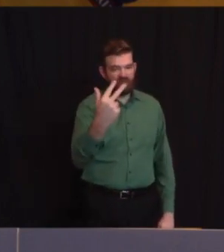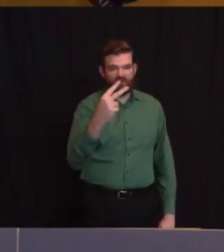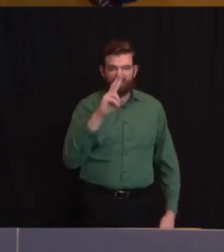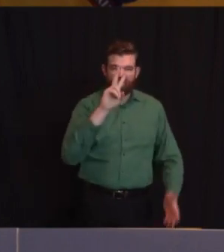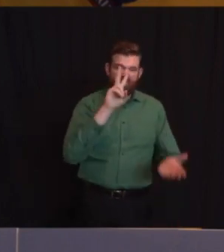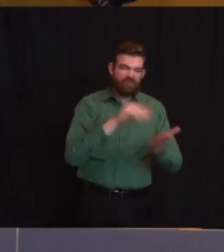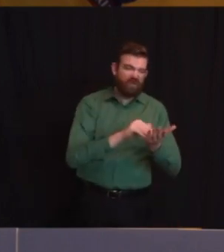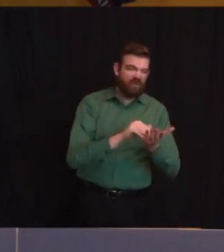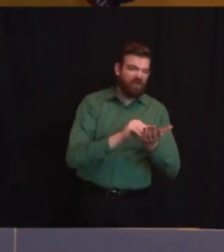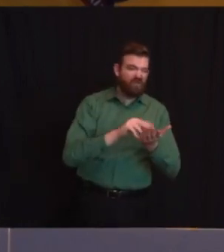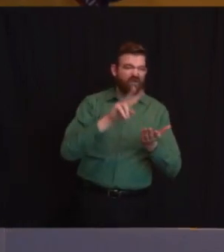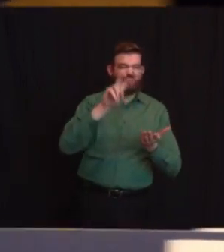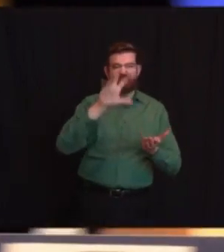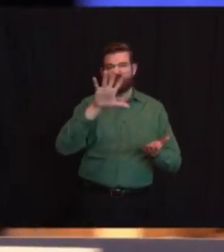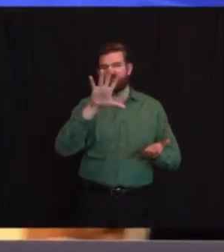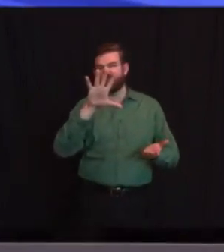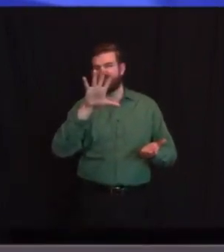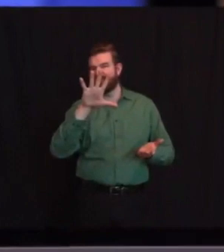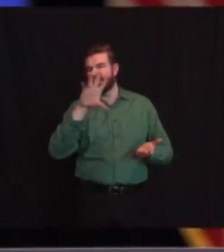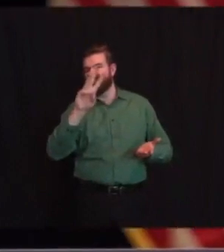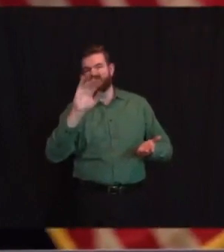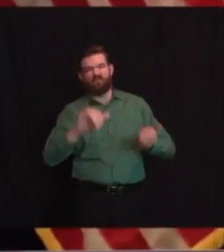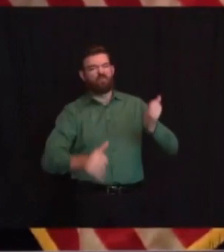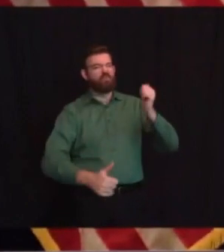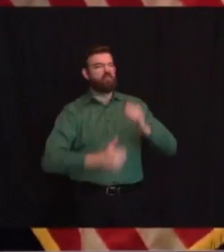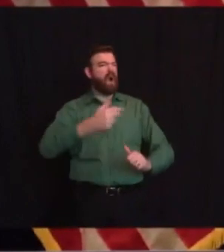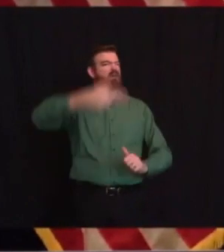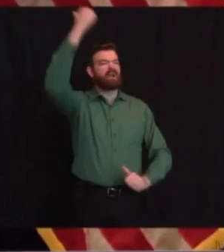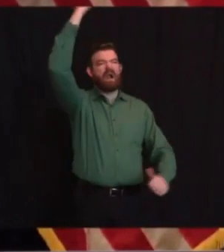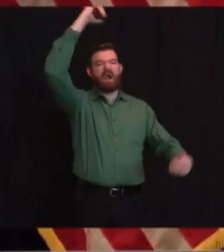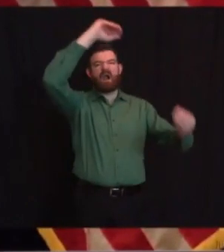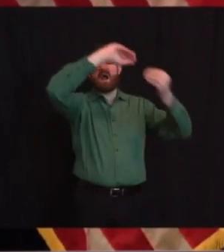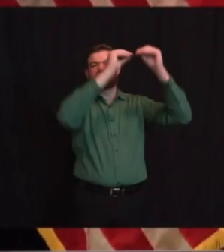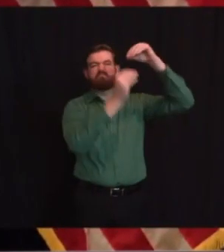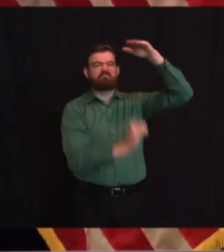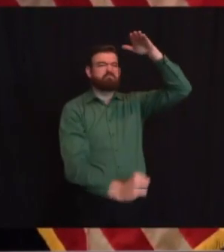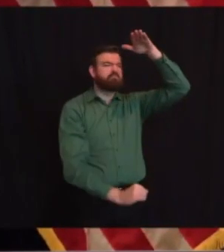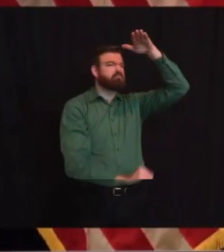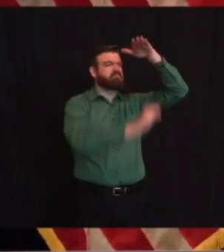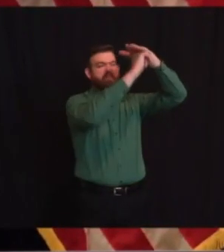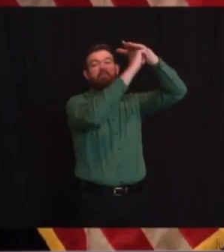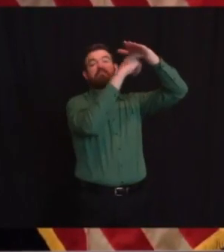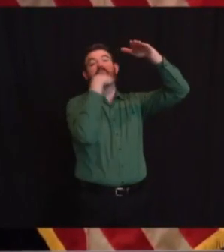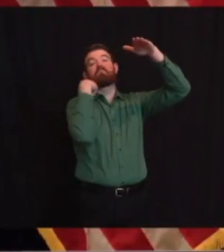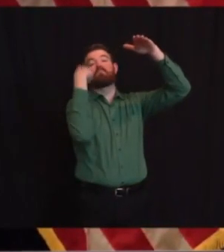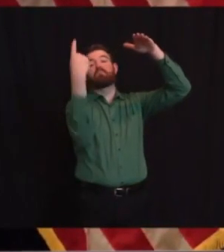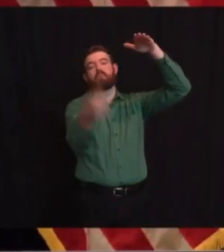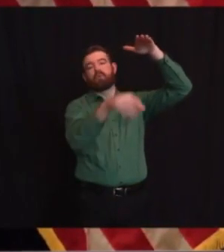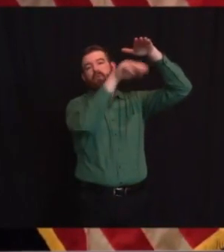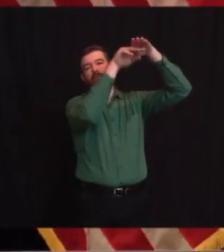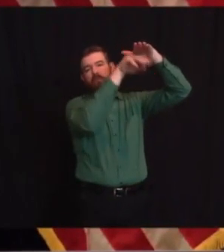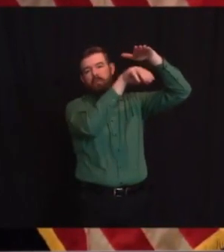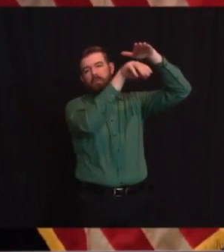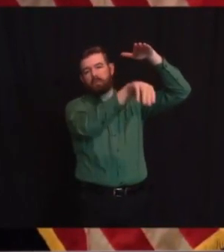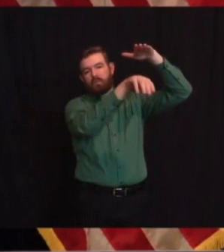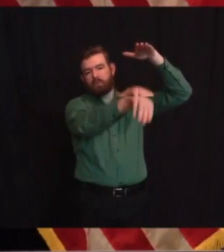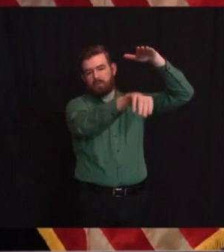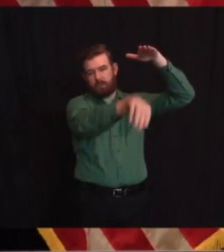Yep. Thank you. Anybody, sir? You got anything? One